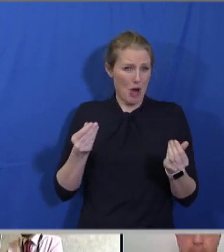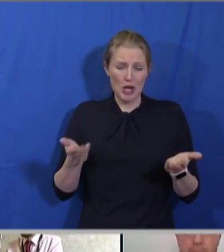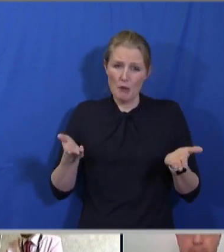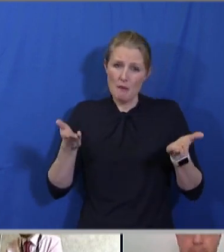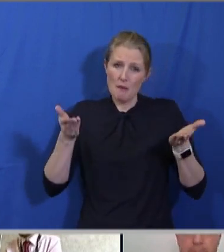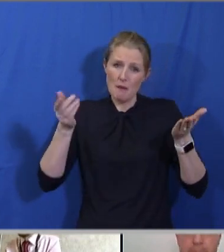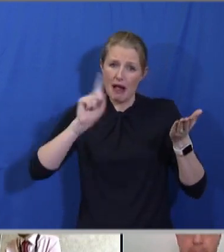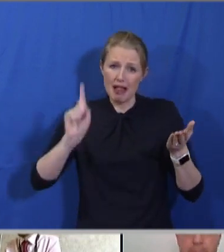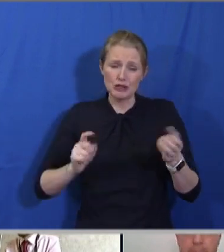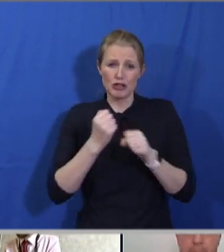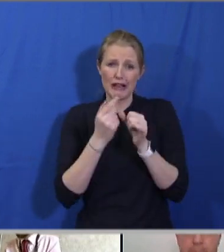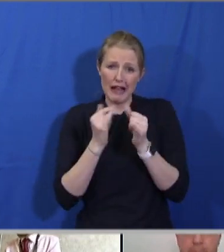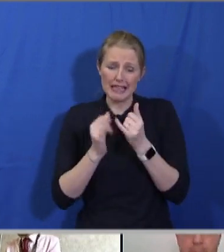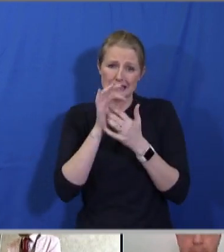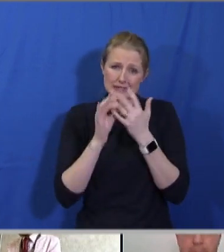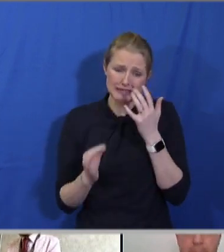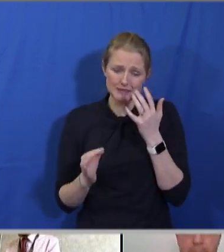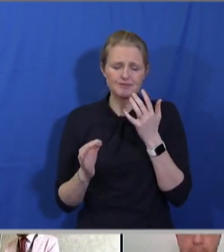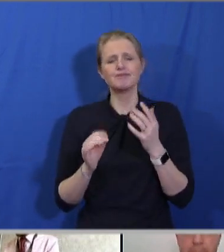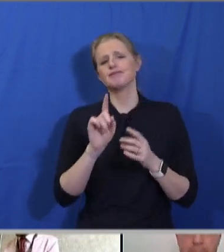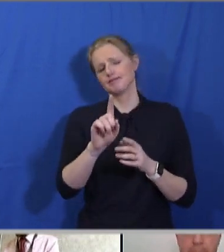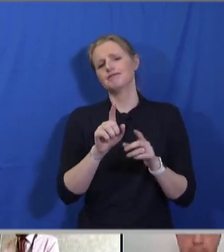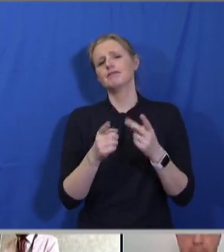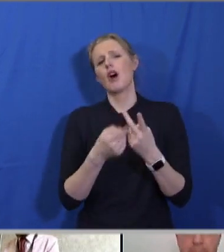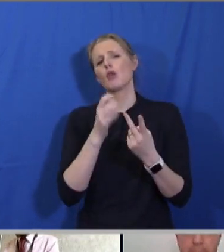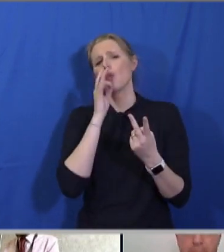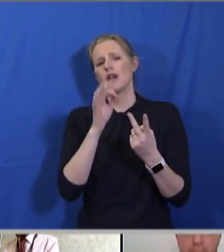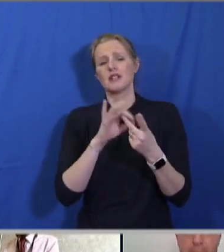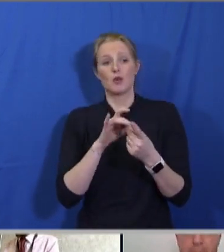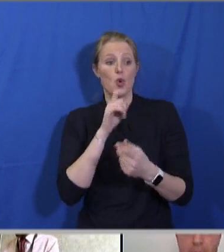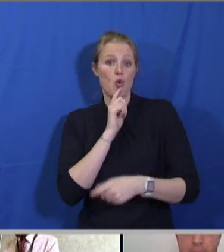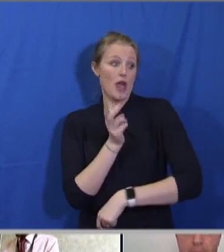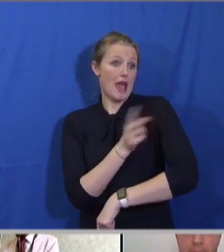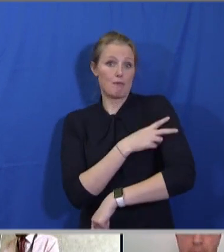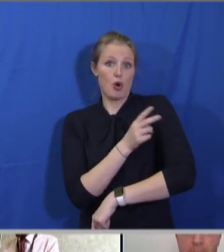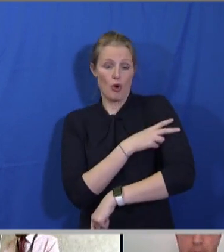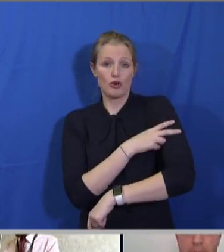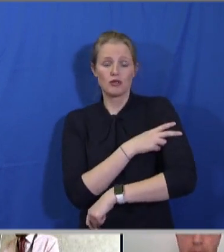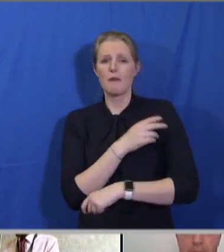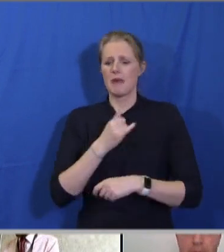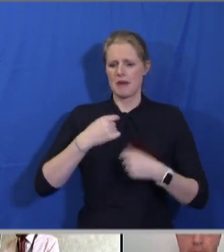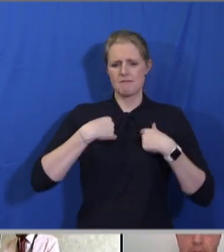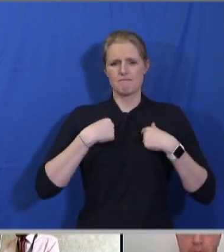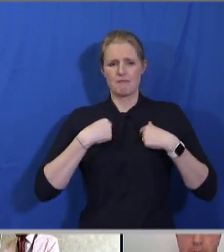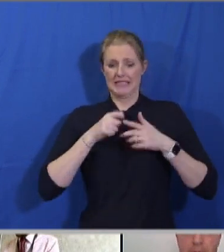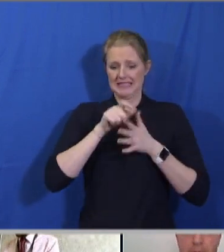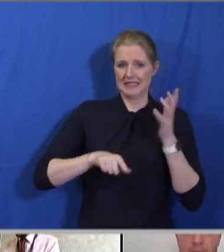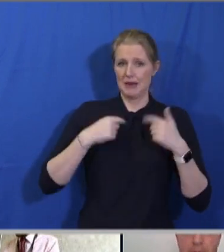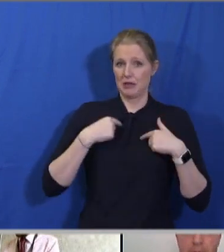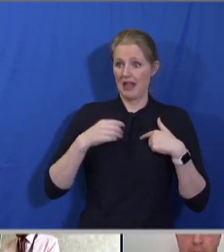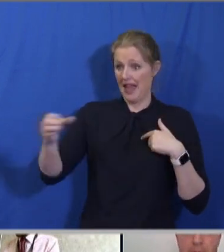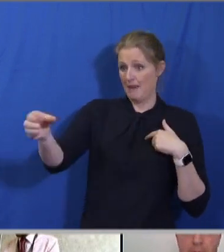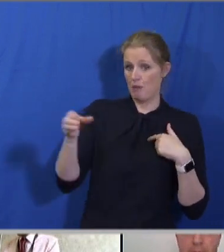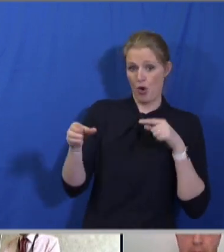that are employers, as people directly employing people to assist them as personal assistants, there is a complete lack of support